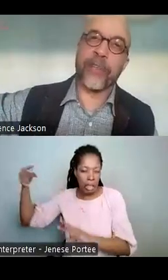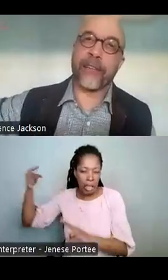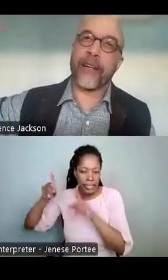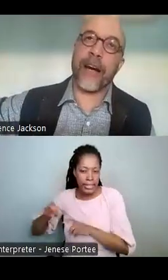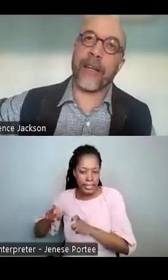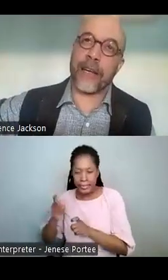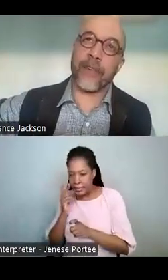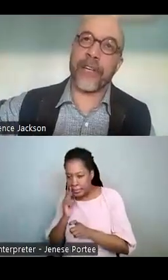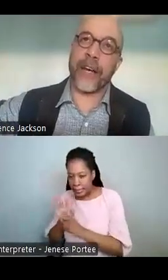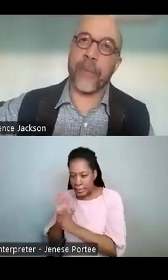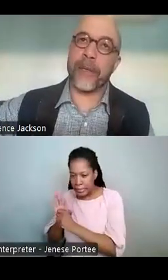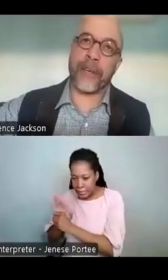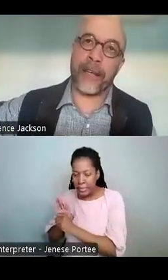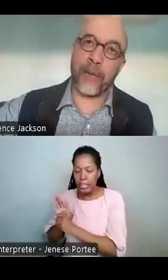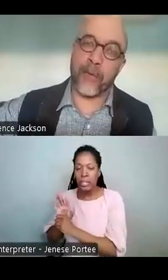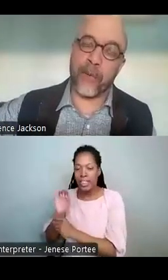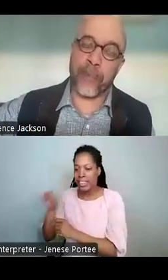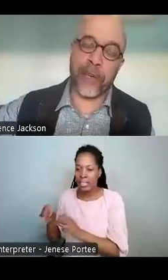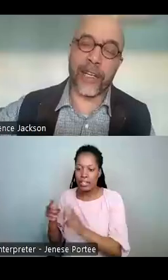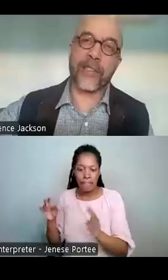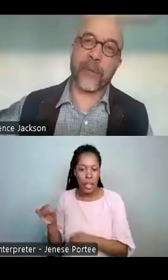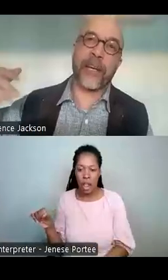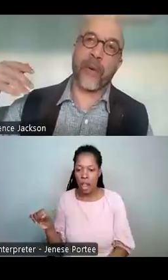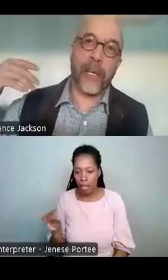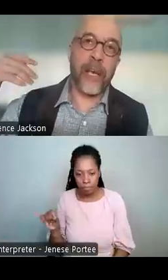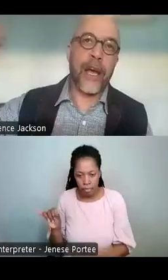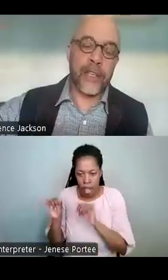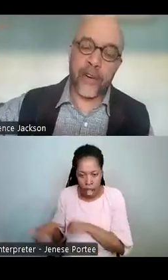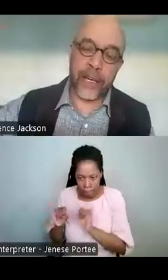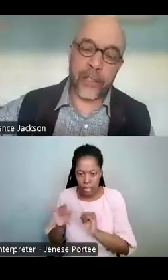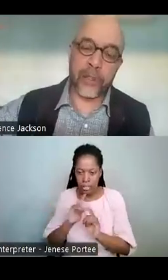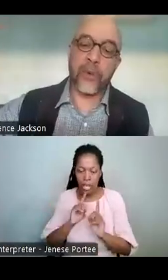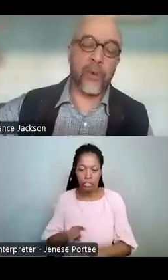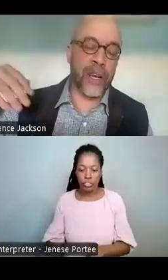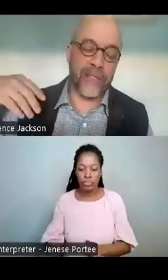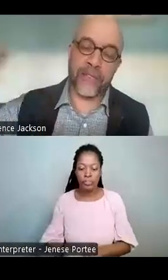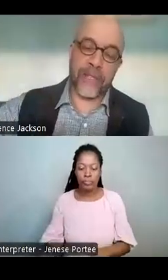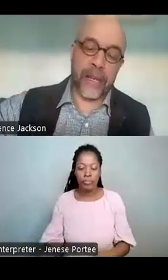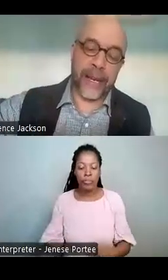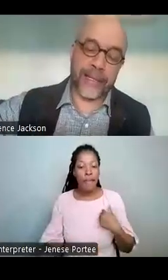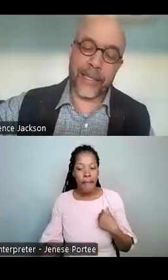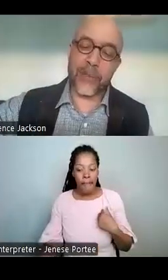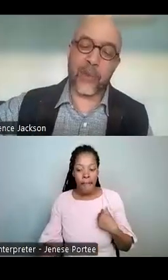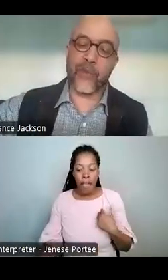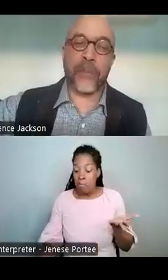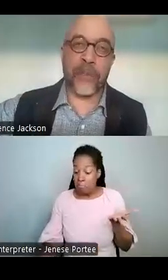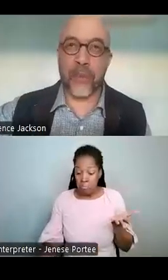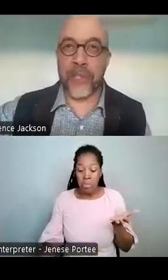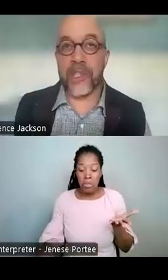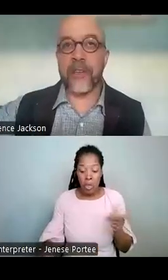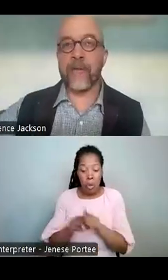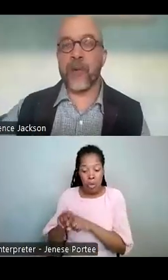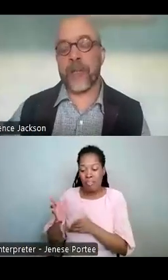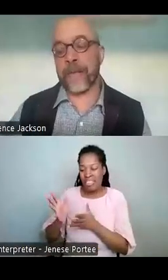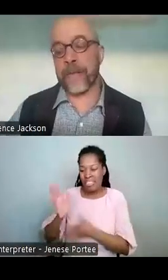This would be like like a very common kind of answer. But anyway, I too would have distant ancestors from this